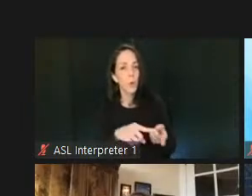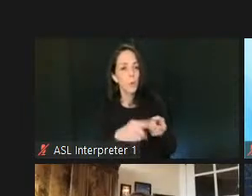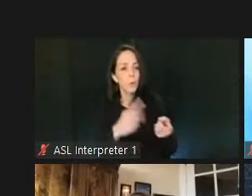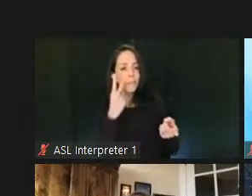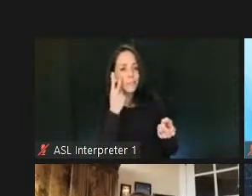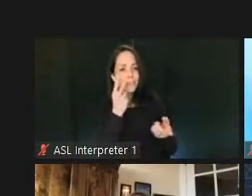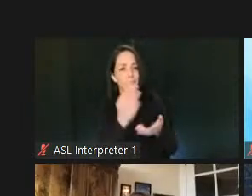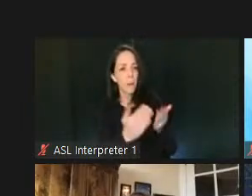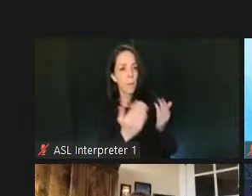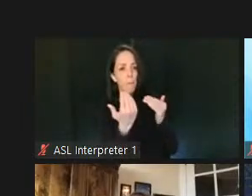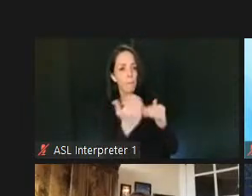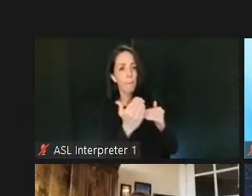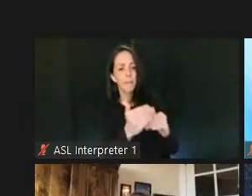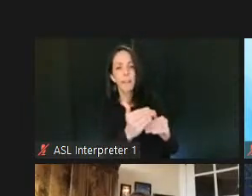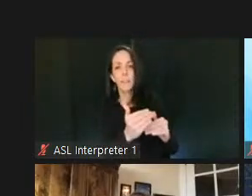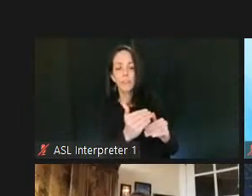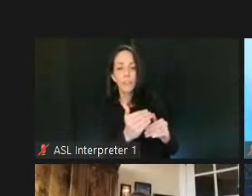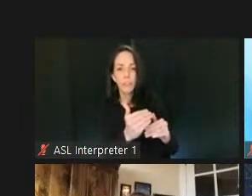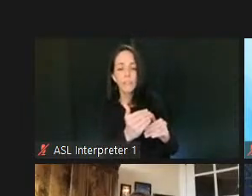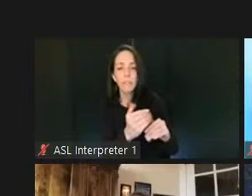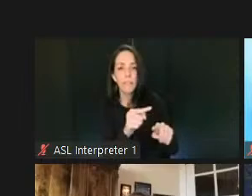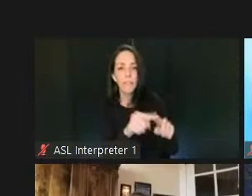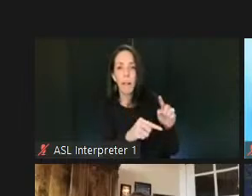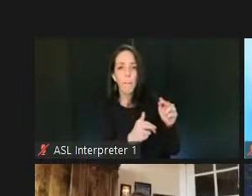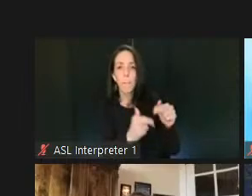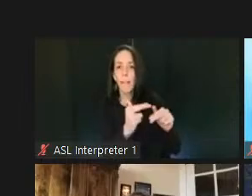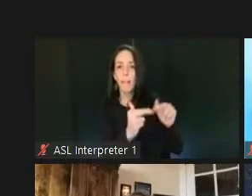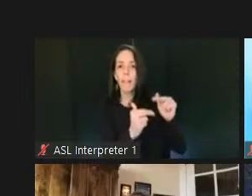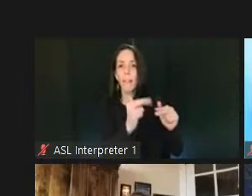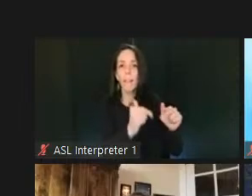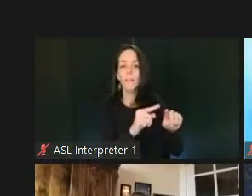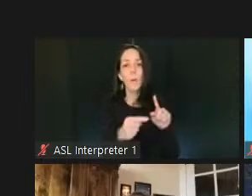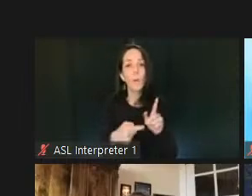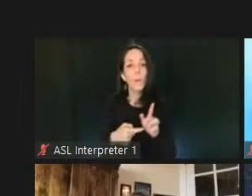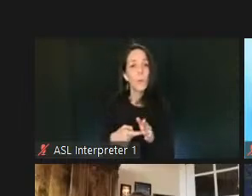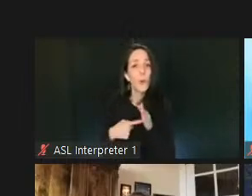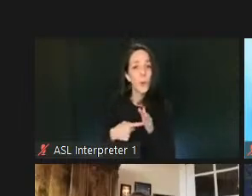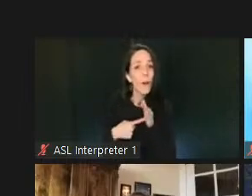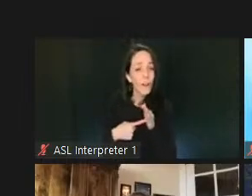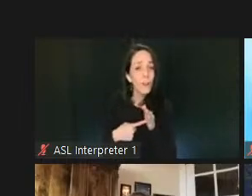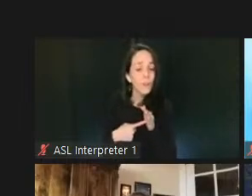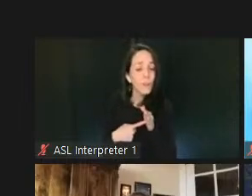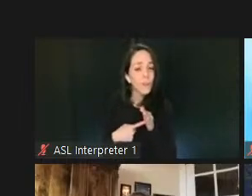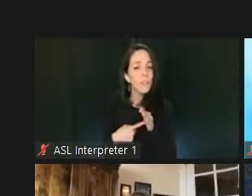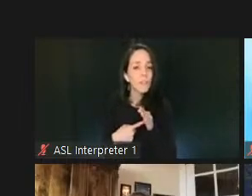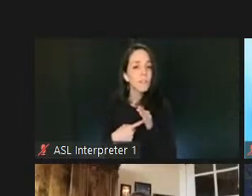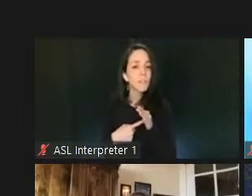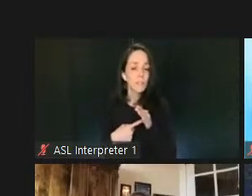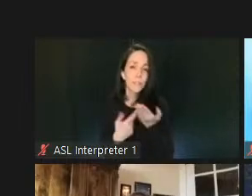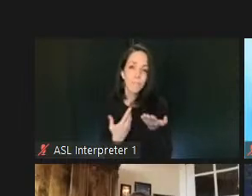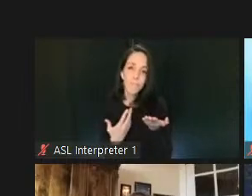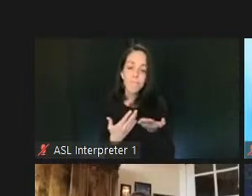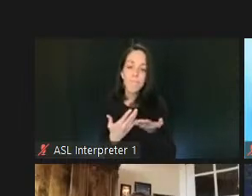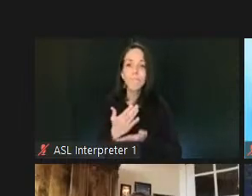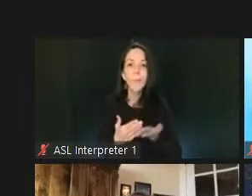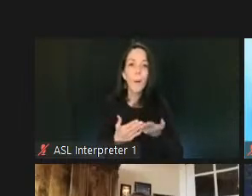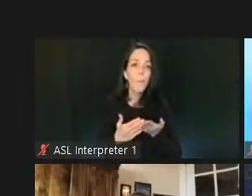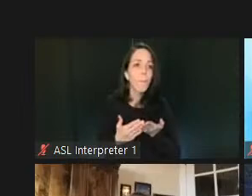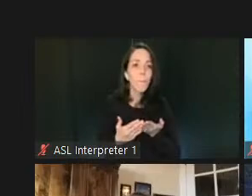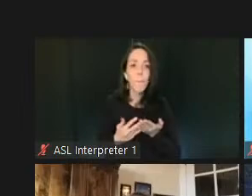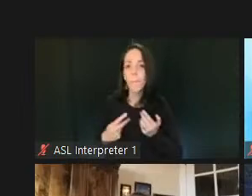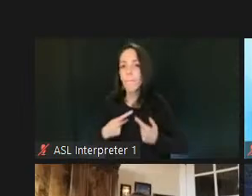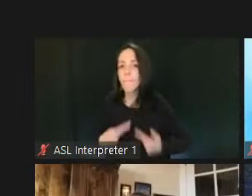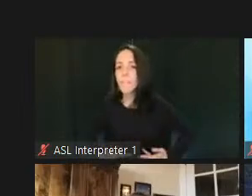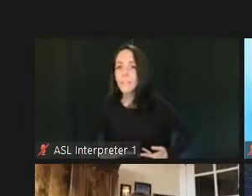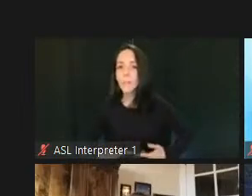that precludes them from being able to build a required transportation improvement. There's just some physical limitation